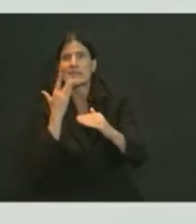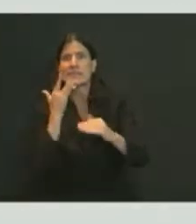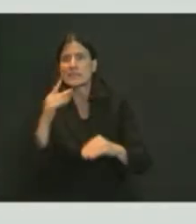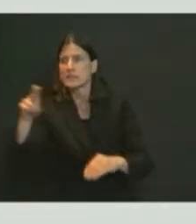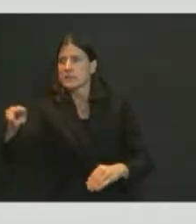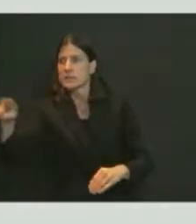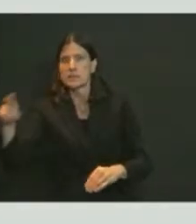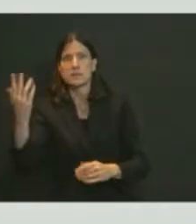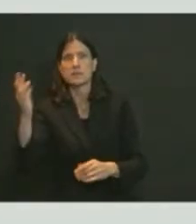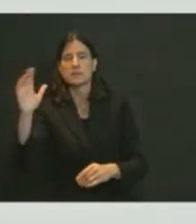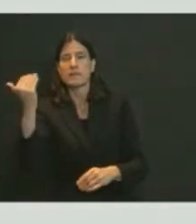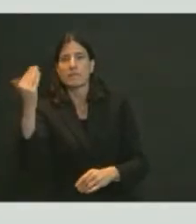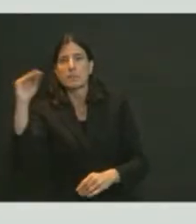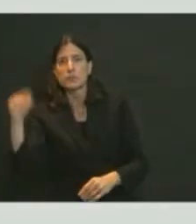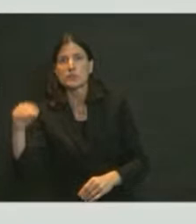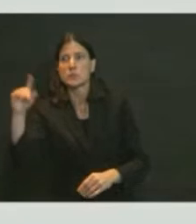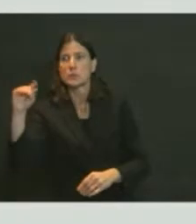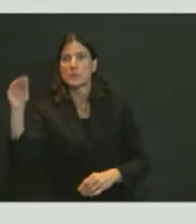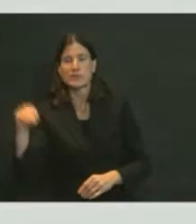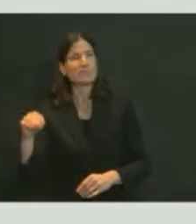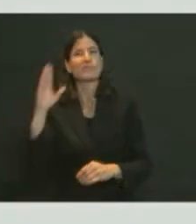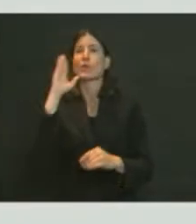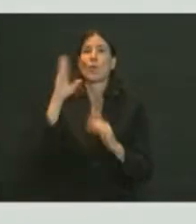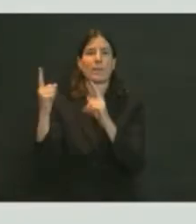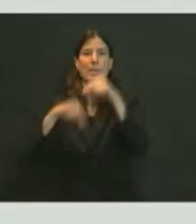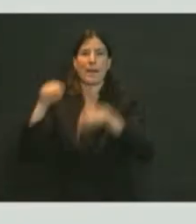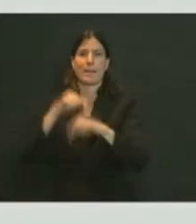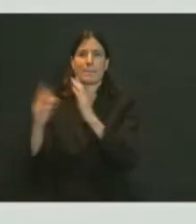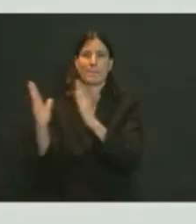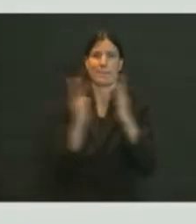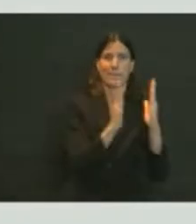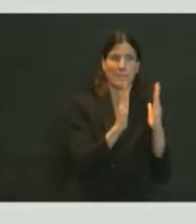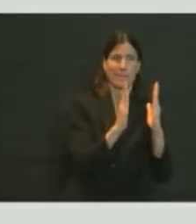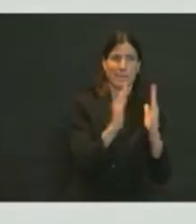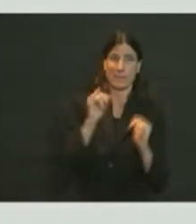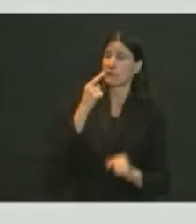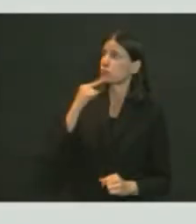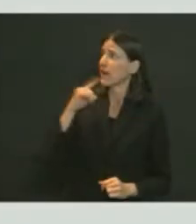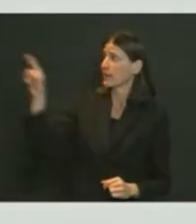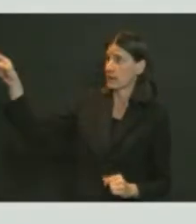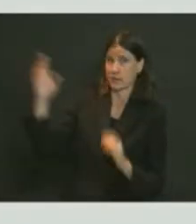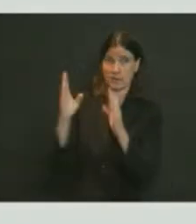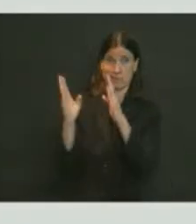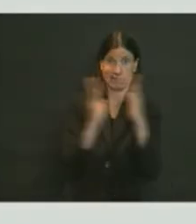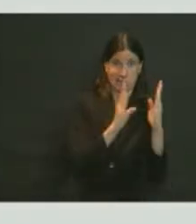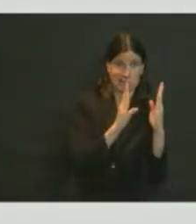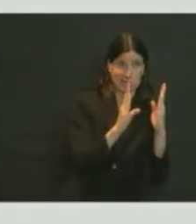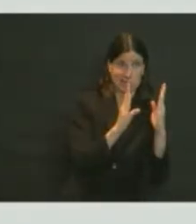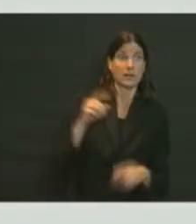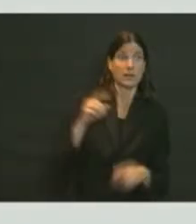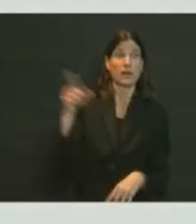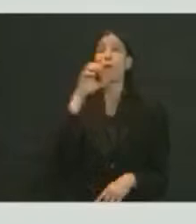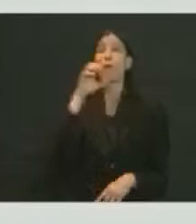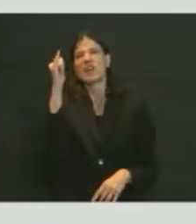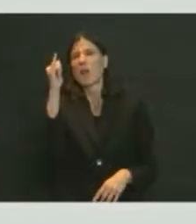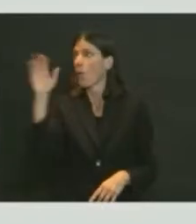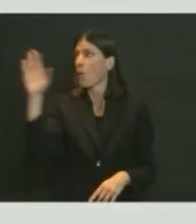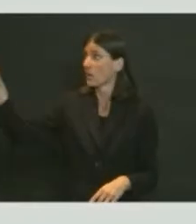patients, either in the overall capacity or the ICU, then we may have to scale back.